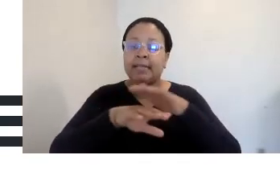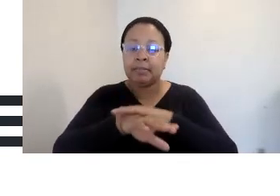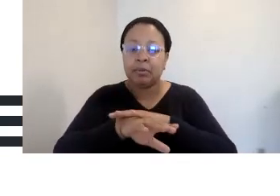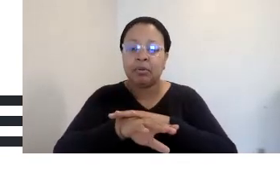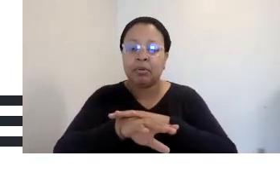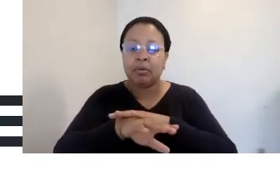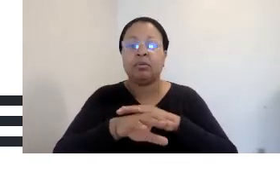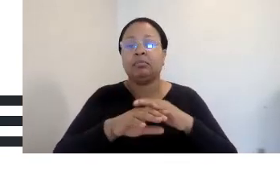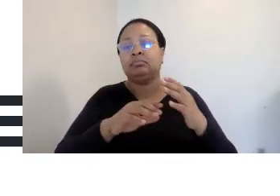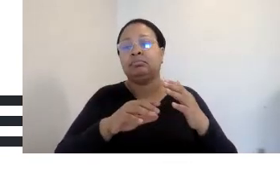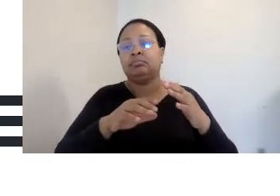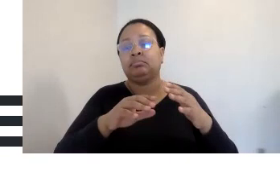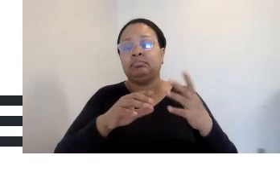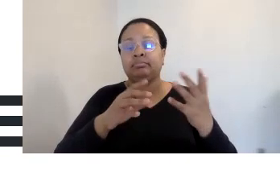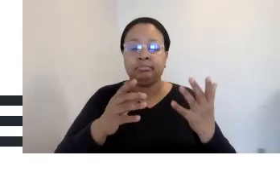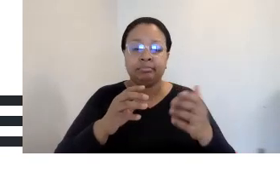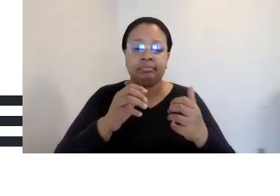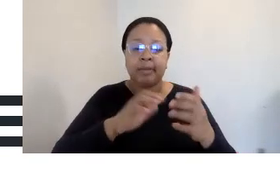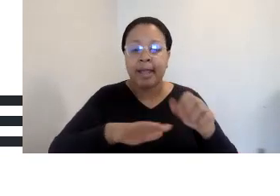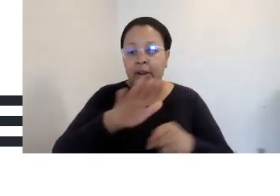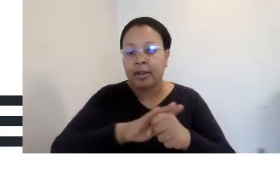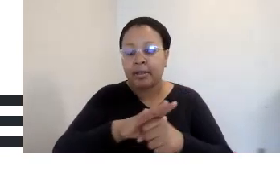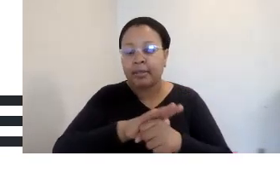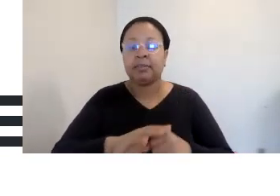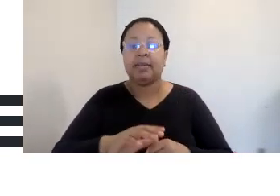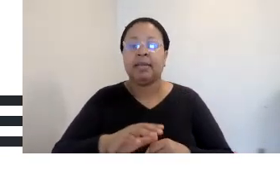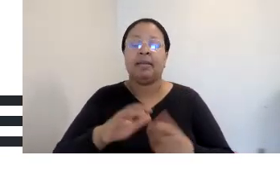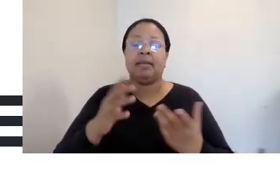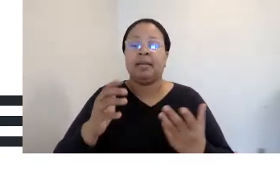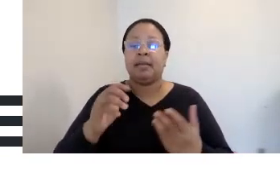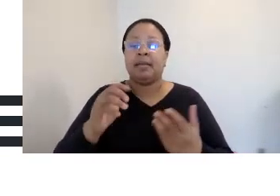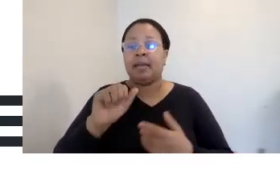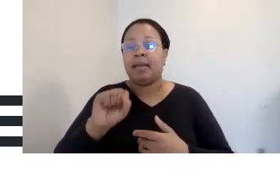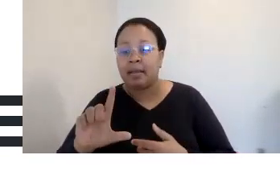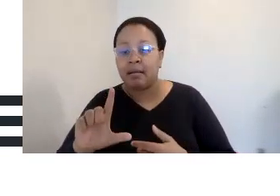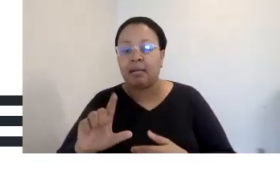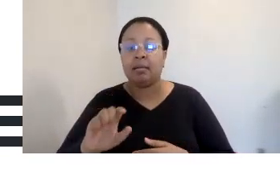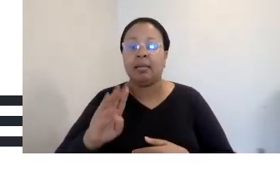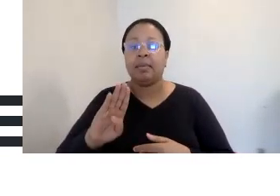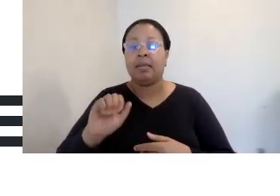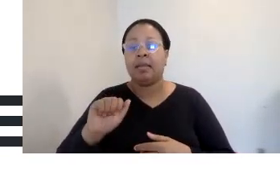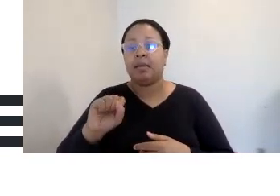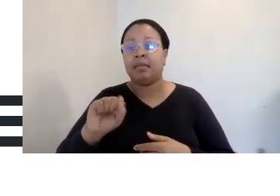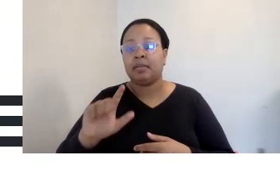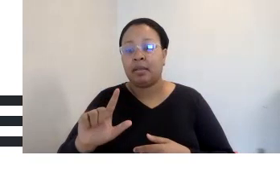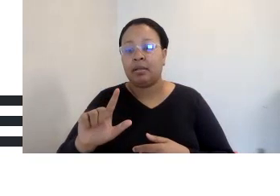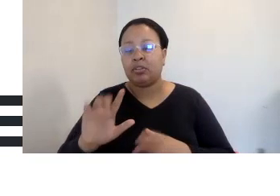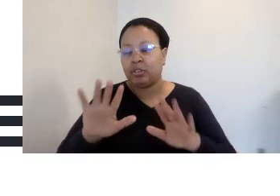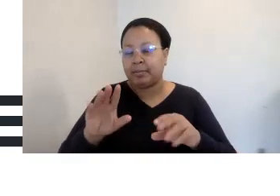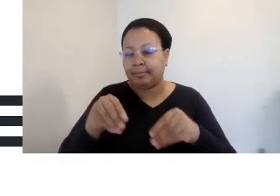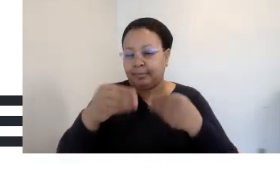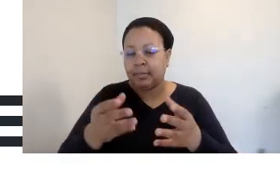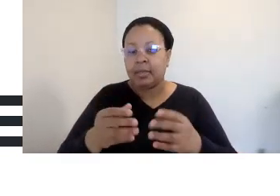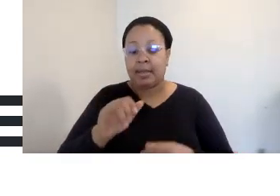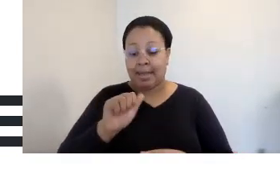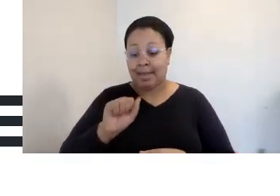ASL, American Sign Language, or BASL, Black American Sign Language. Just a quick note. So